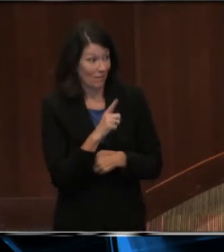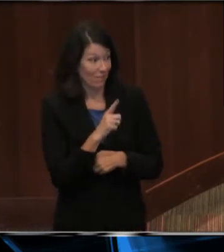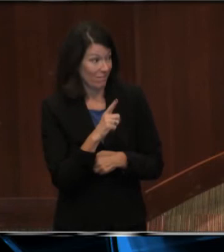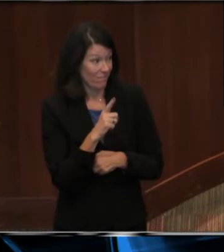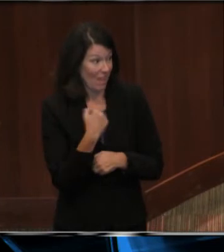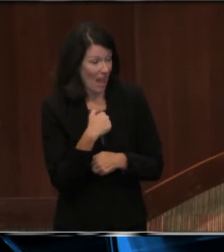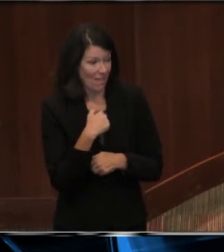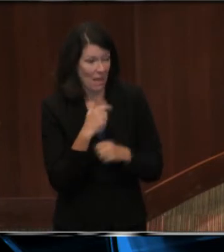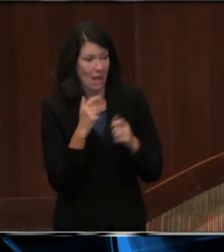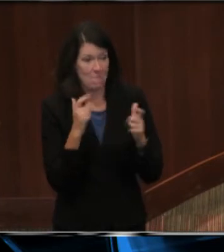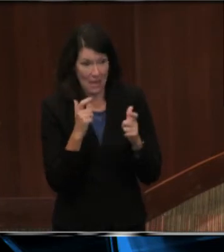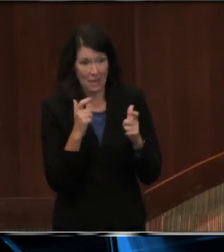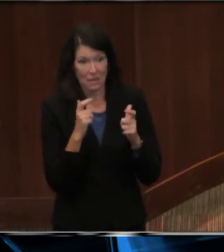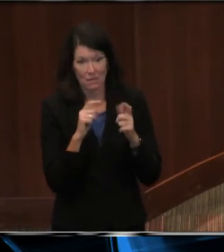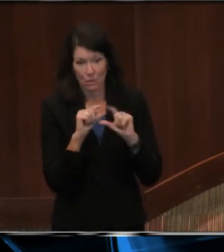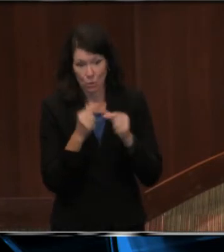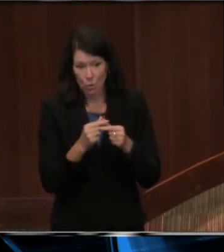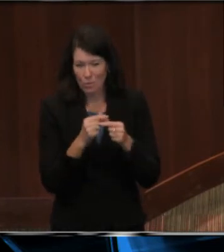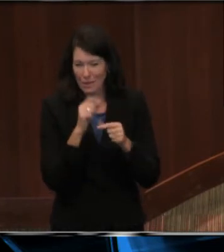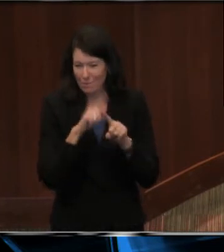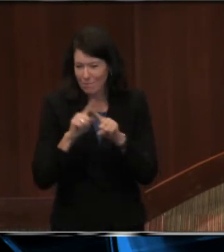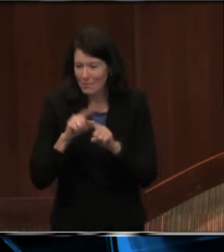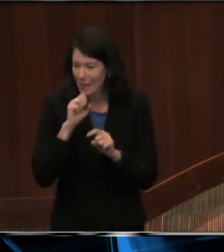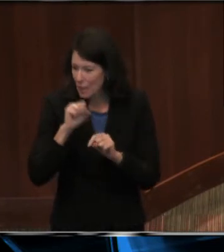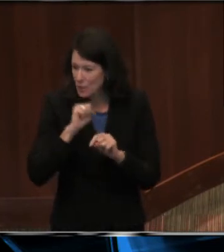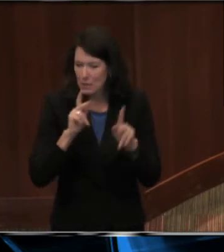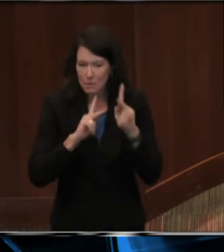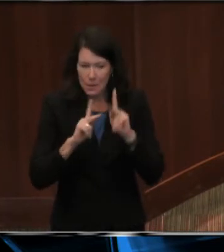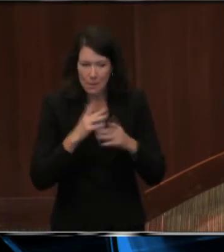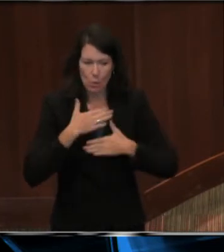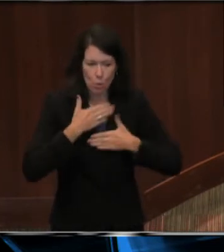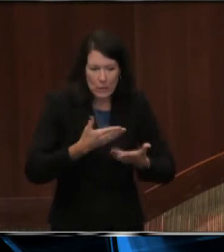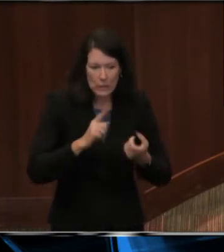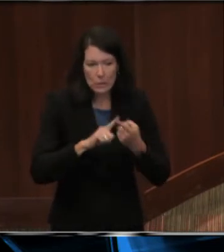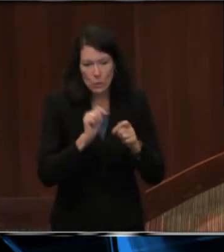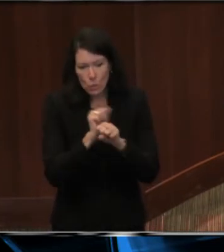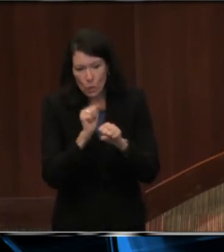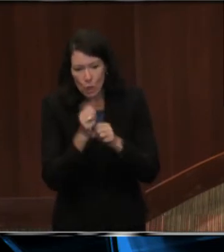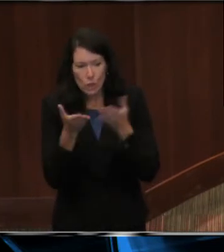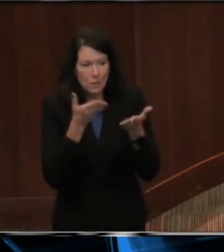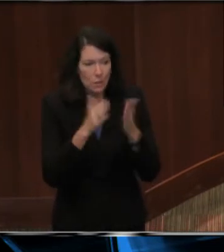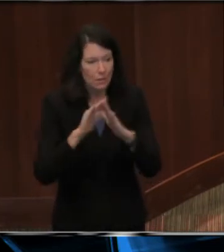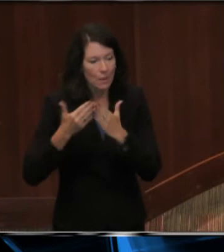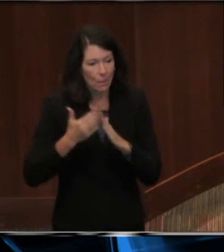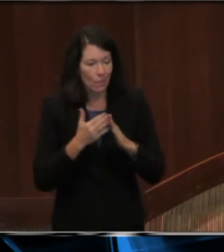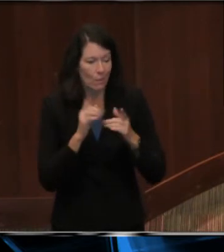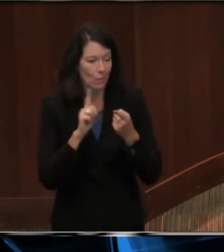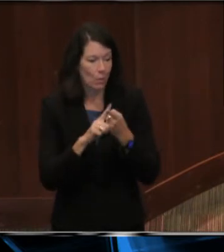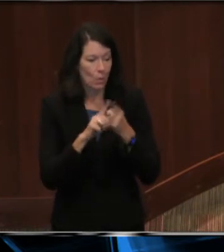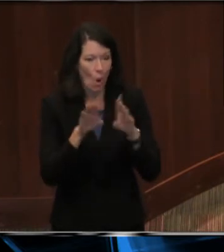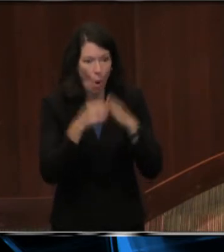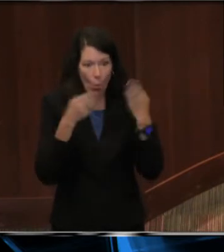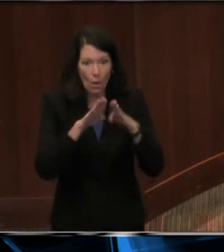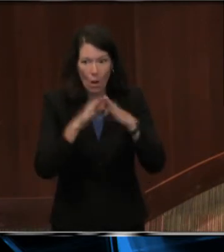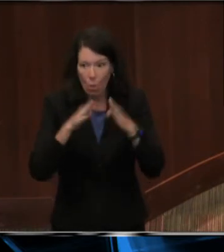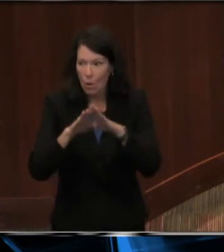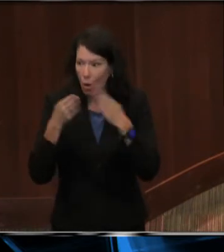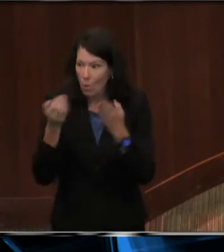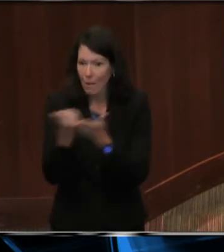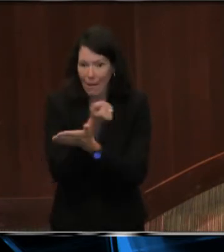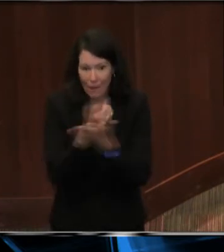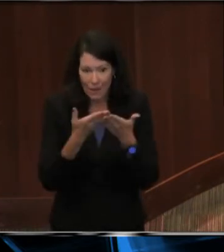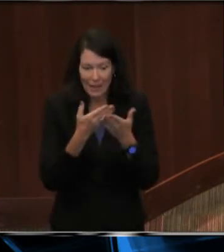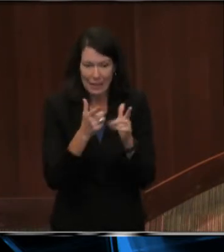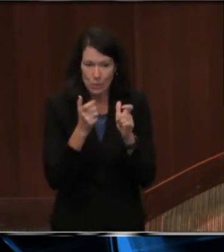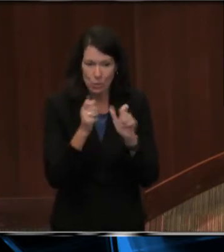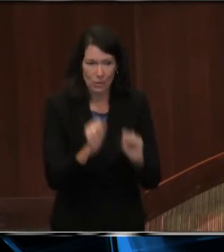have a huge demographic of artists that are willing to put in the work and serve our community in order to reopen it